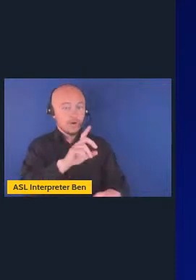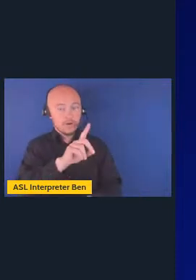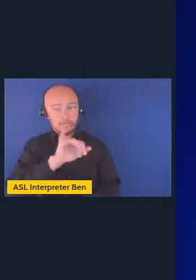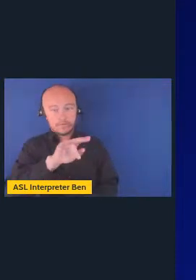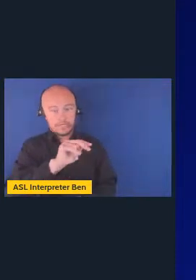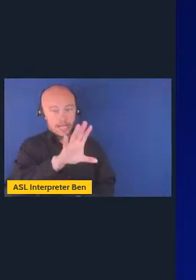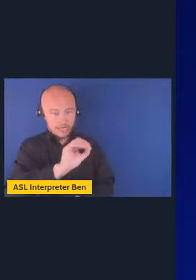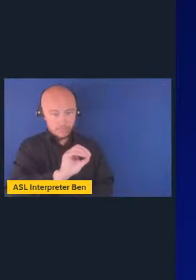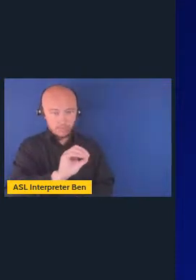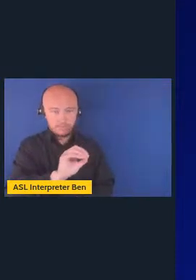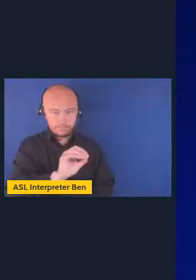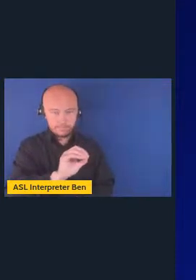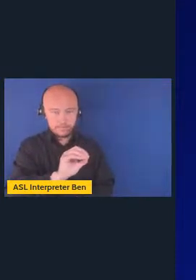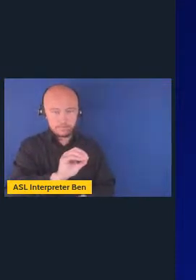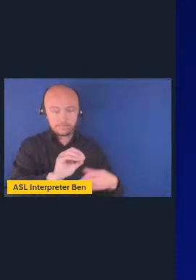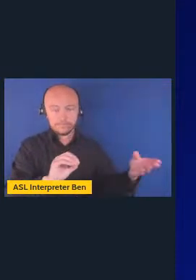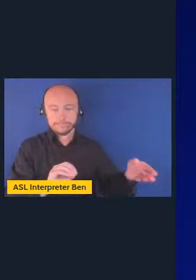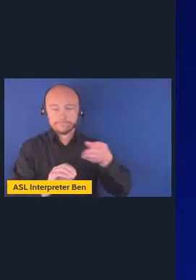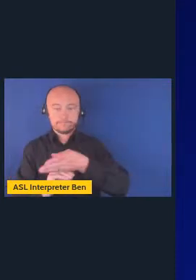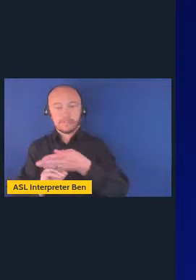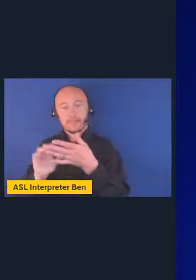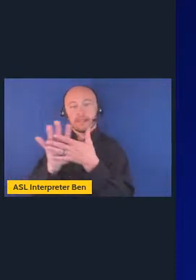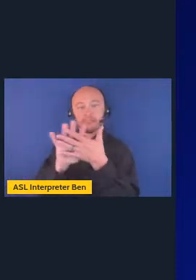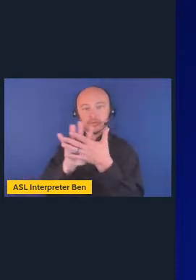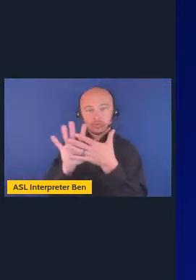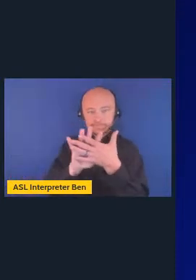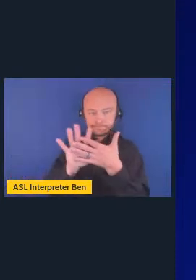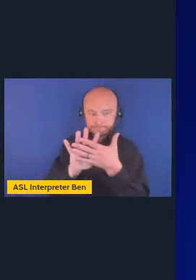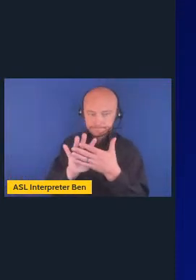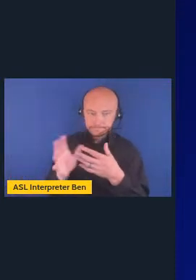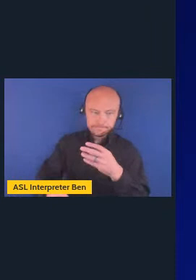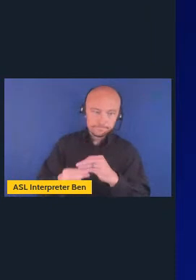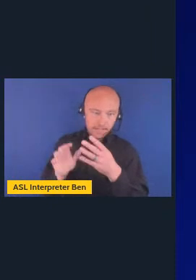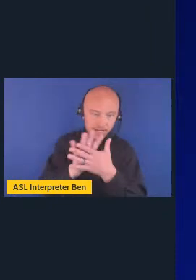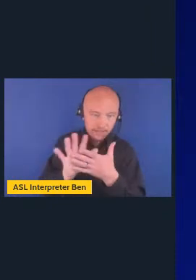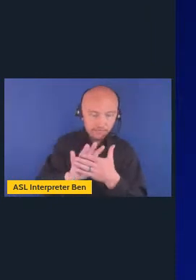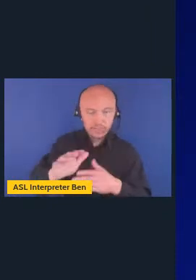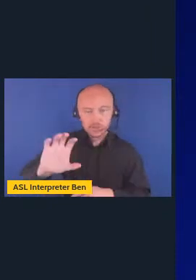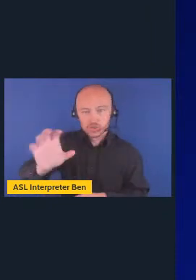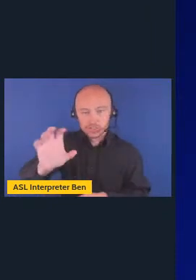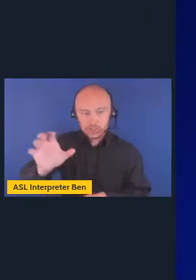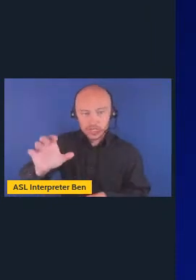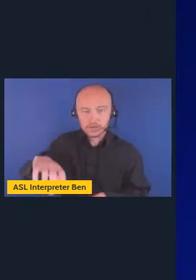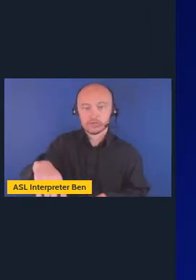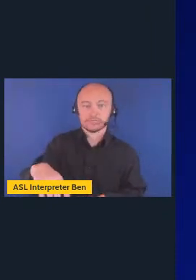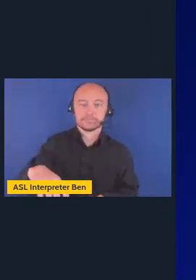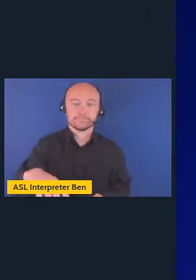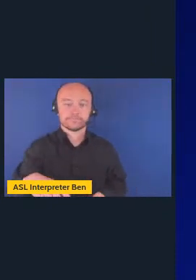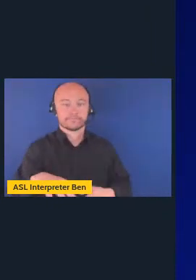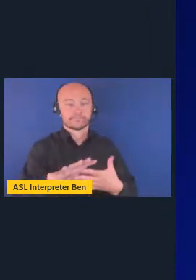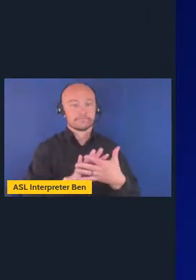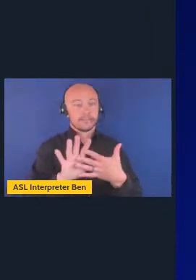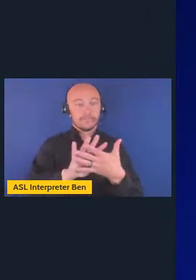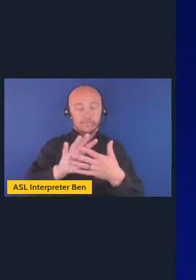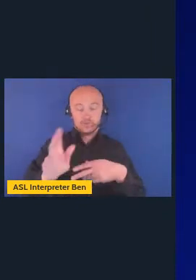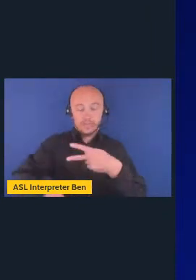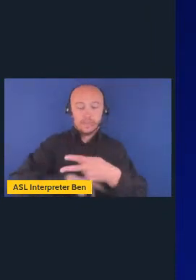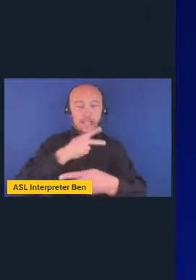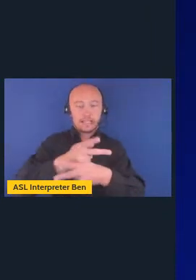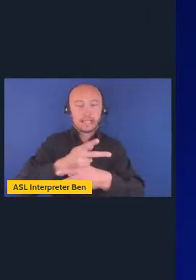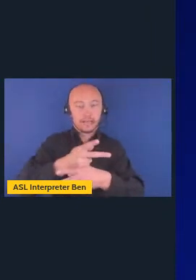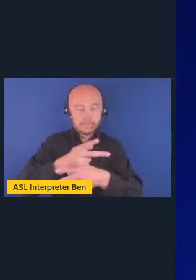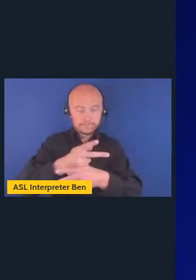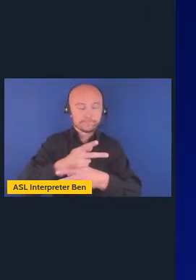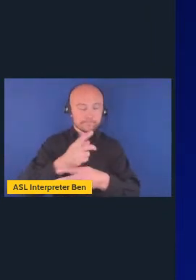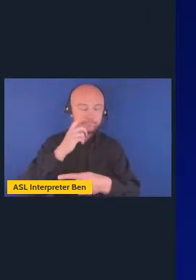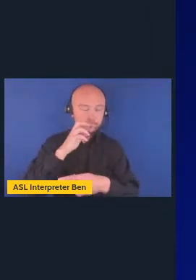DynamoDB. And then you can add a message filter. Here you're adding a filter to your channel. In this case, you're filtering on the type property from the